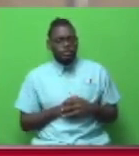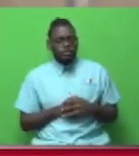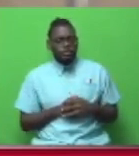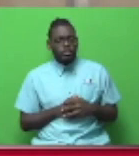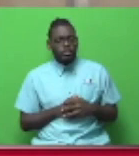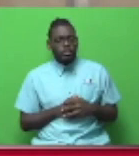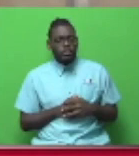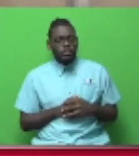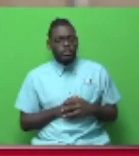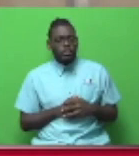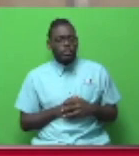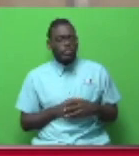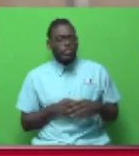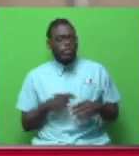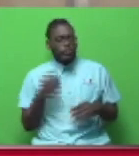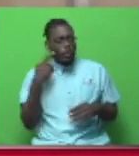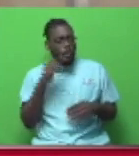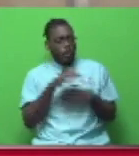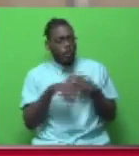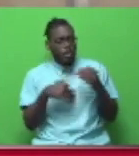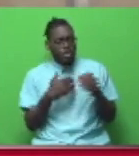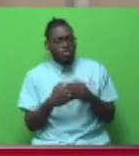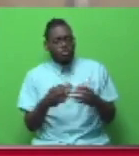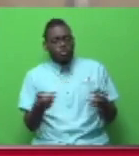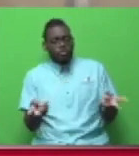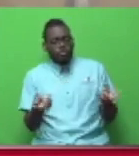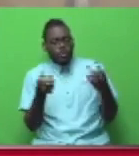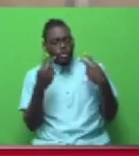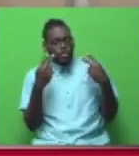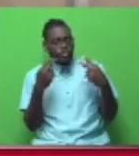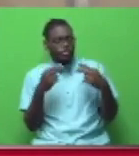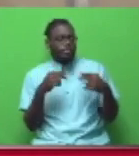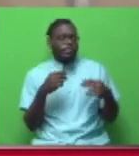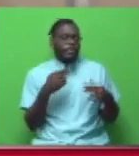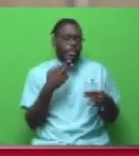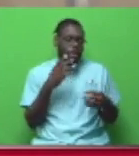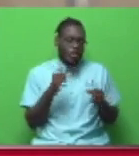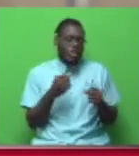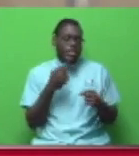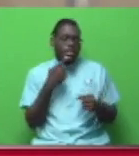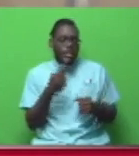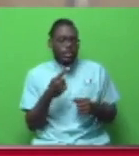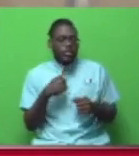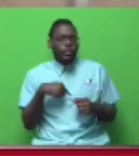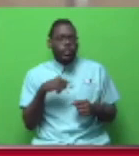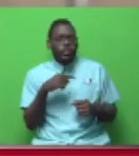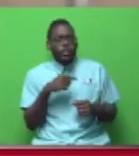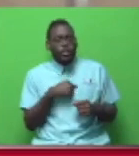Office of the Attorney General and the Ministry of Legal Affairs, we employ a total of